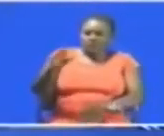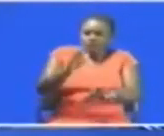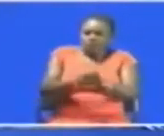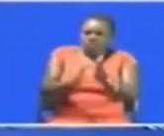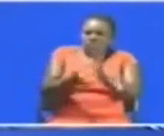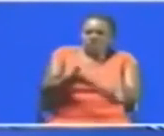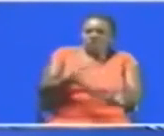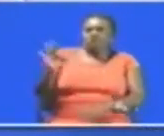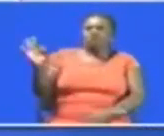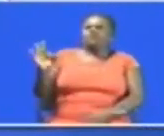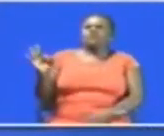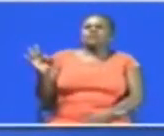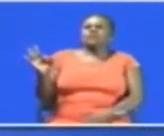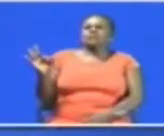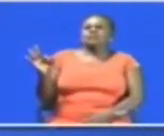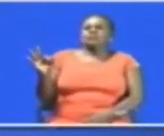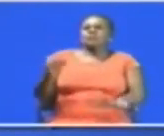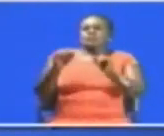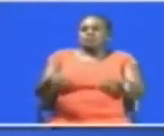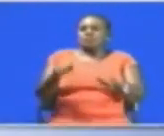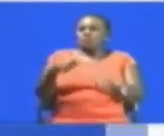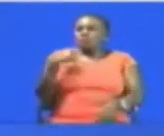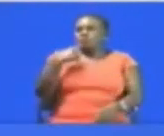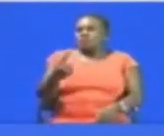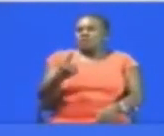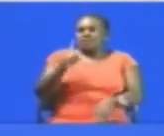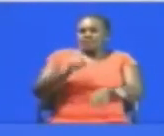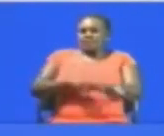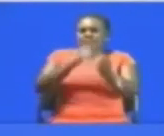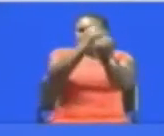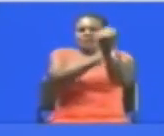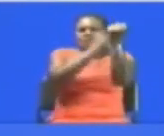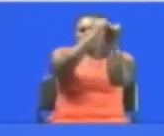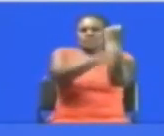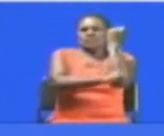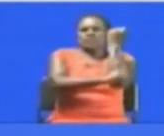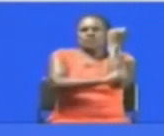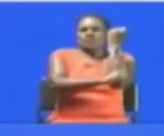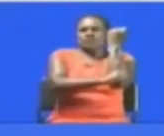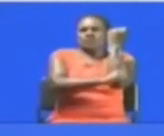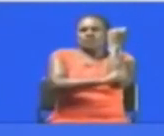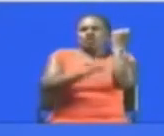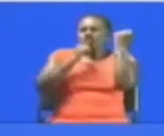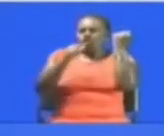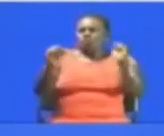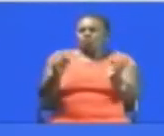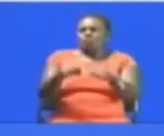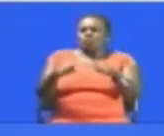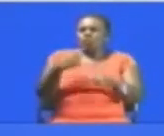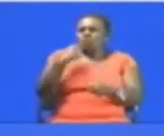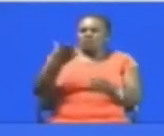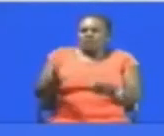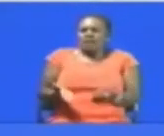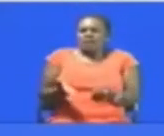plant without fertilizer? We can only be able to tell during harvesting, because you will not be able to tell how